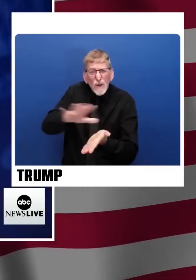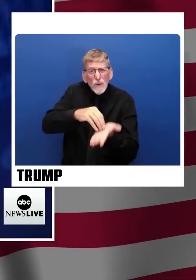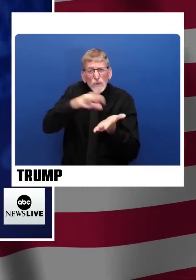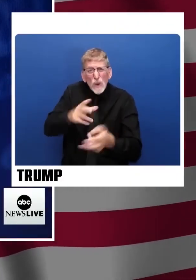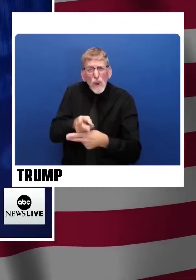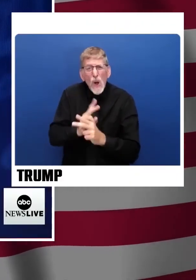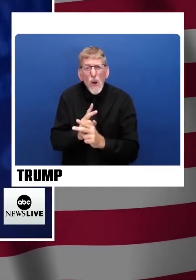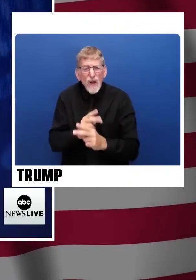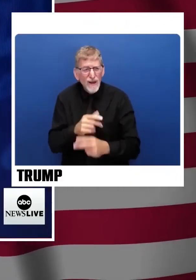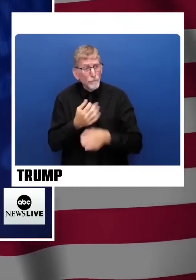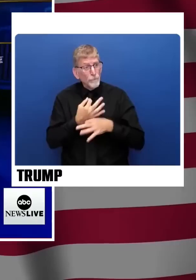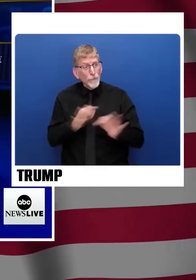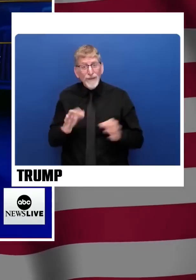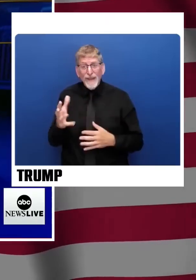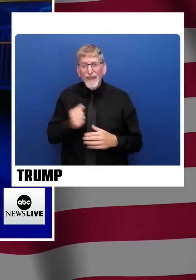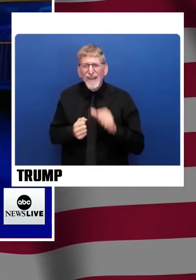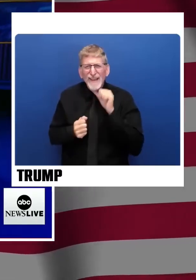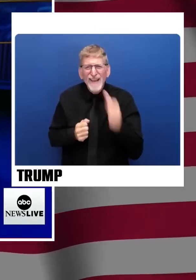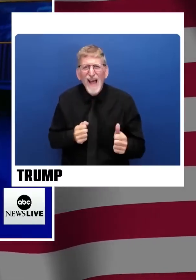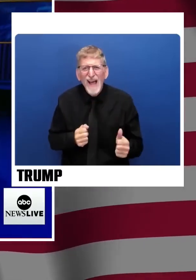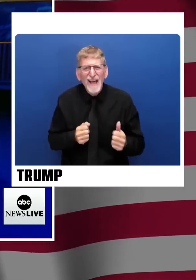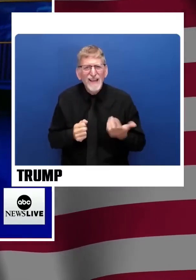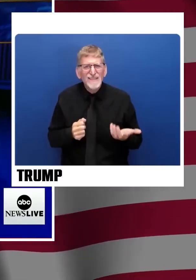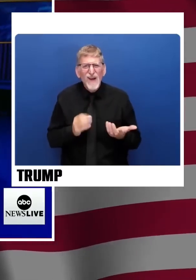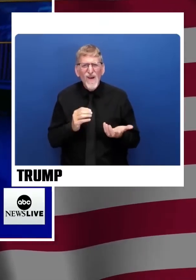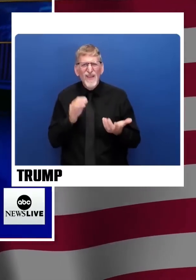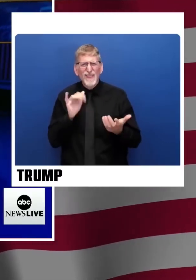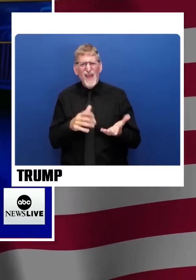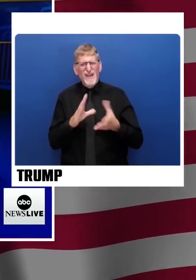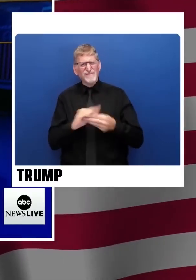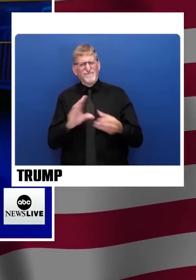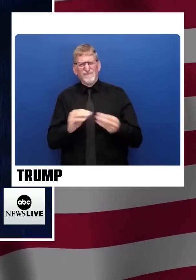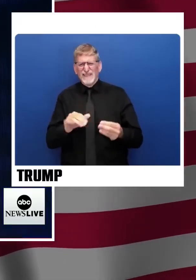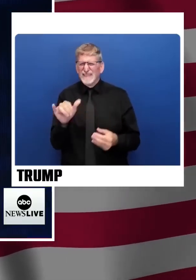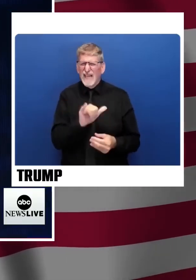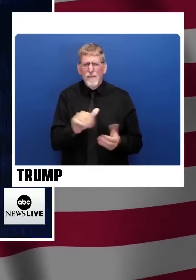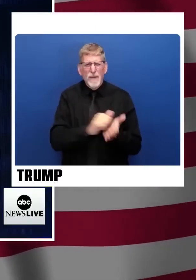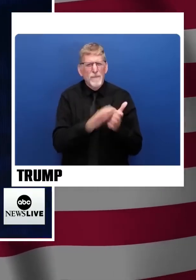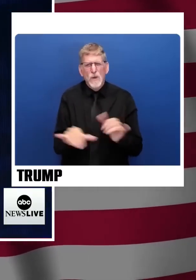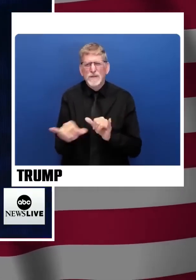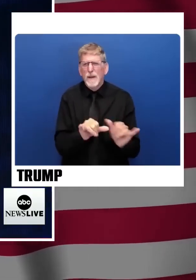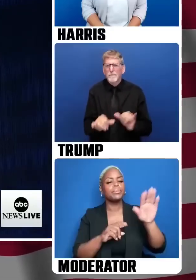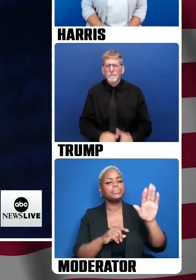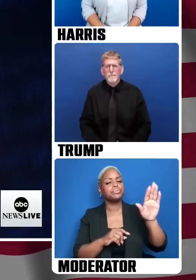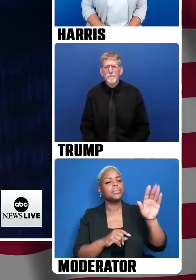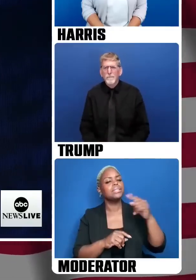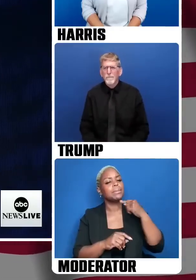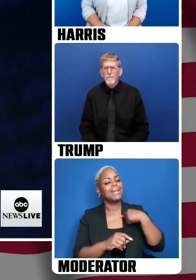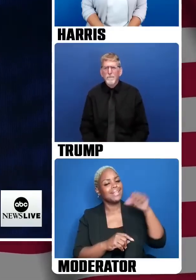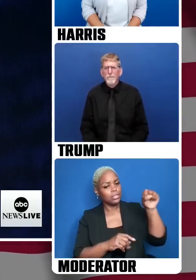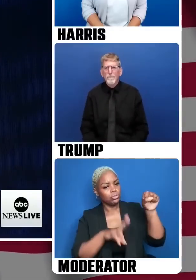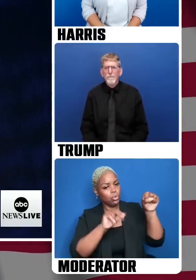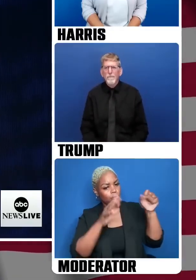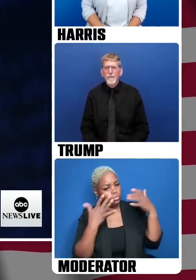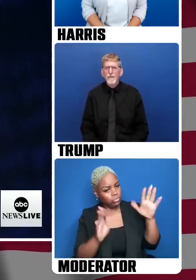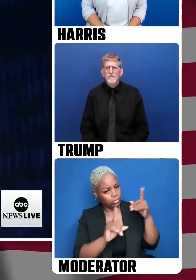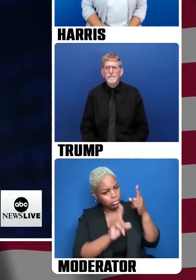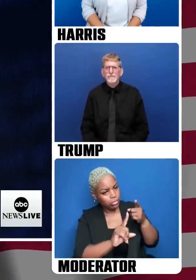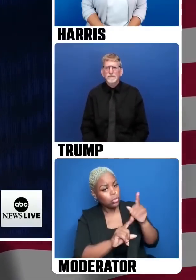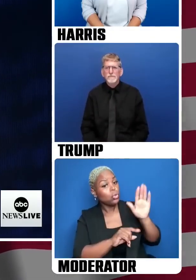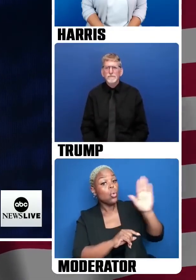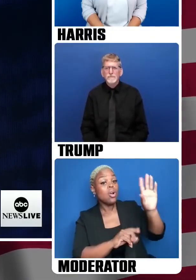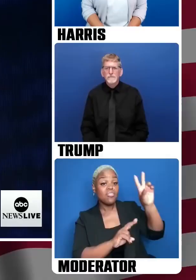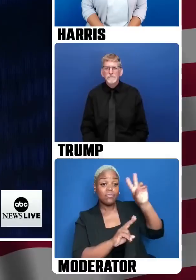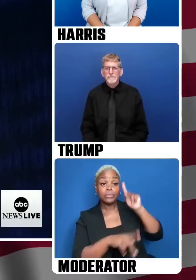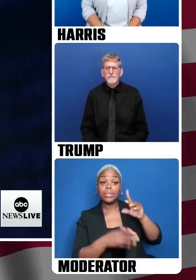that they talked about that they talk about abortion. But if I could just get a yes or no, because your running mate, J.D. Vance, has said that you